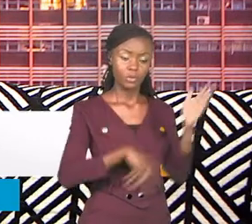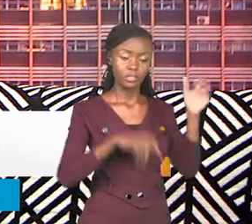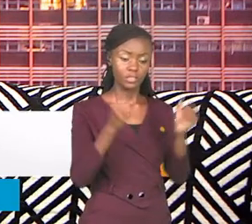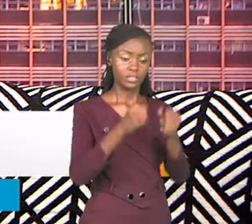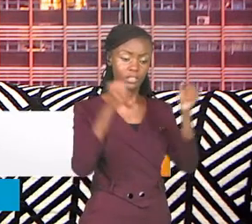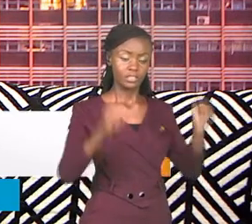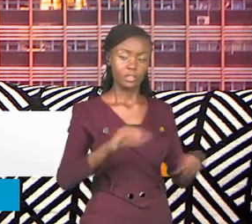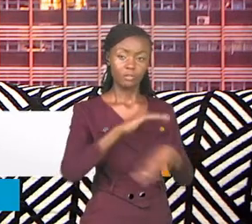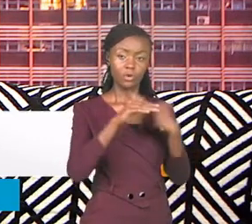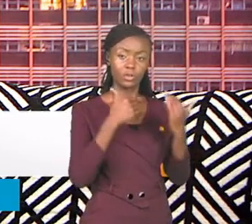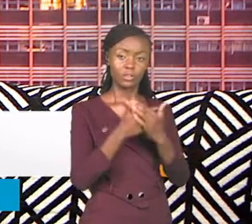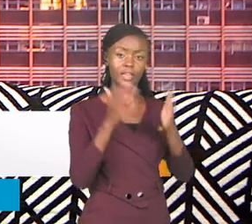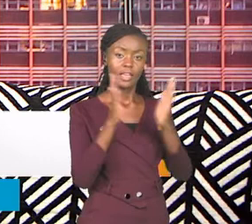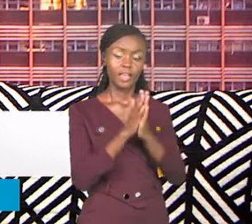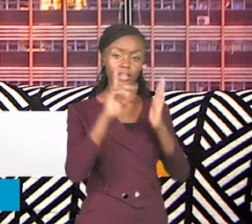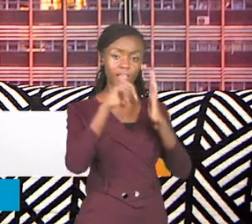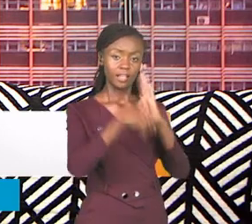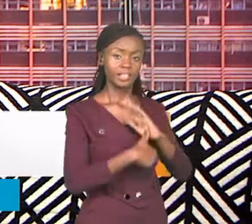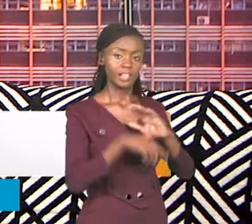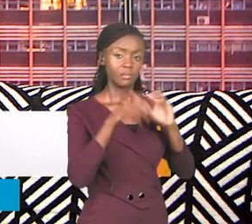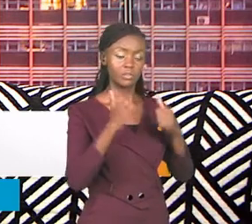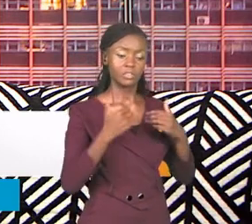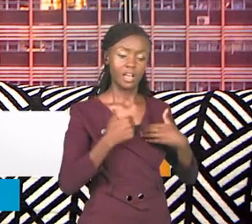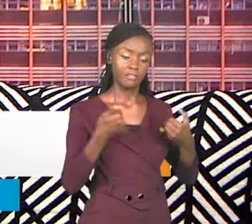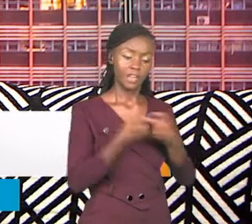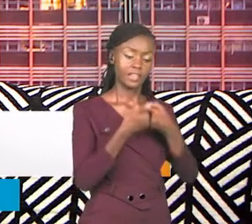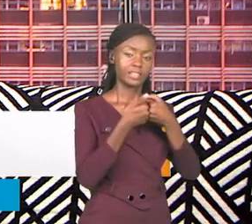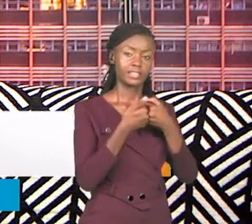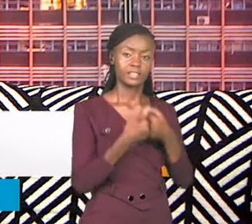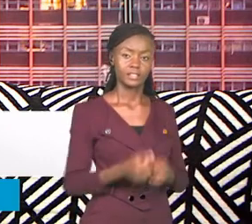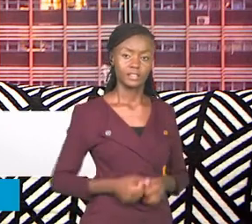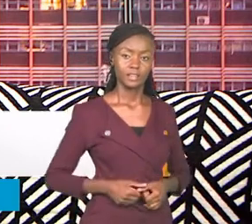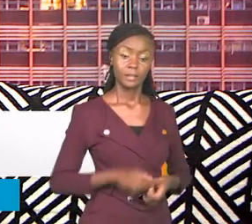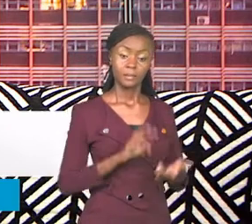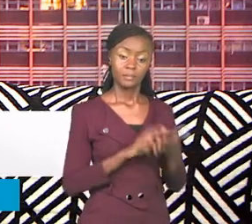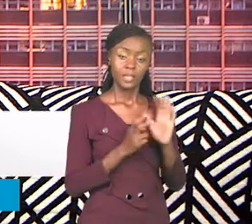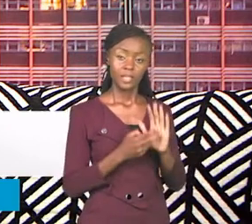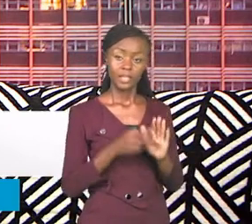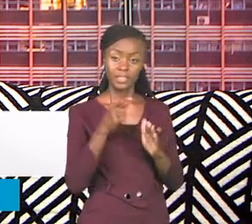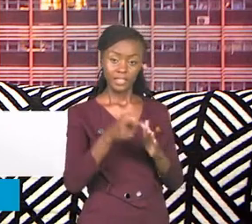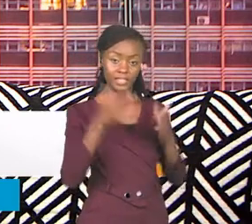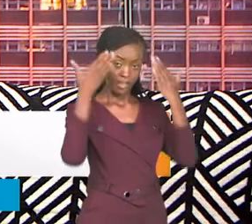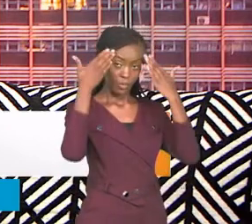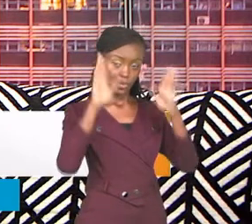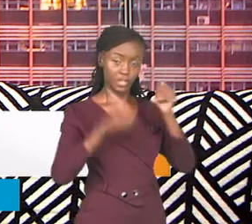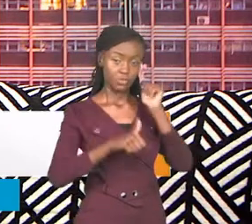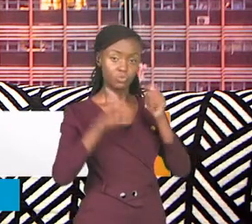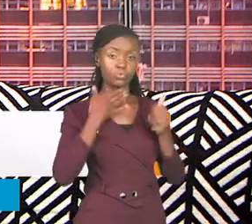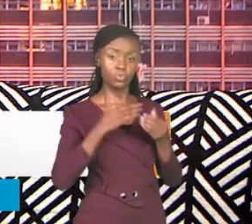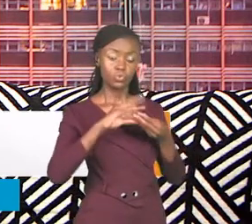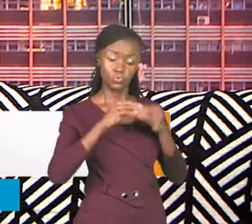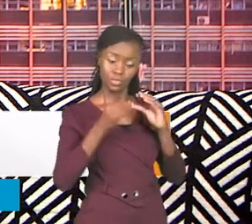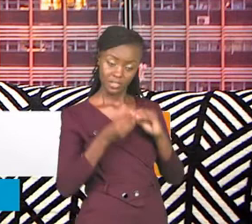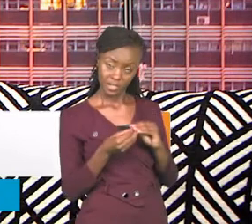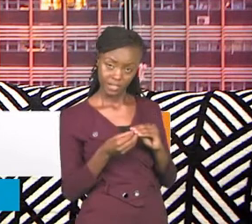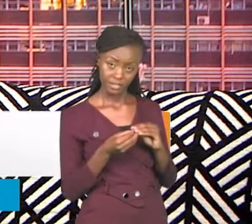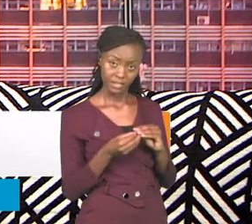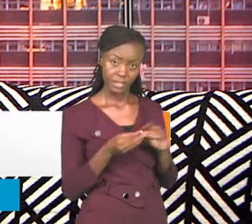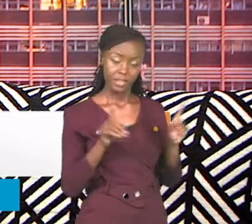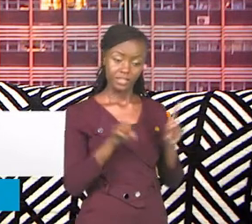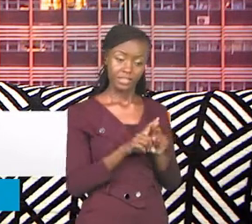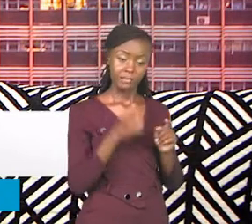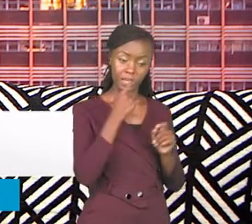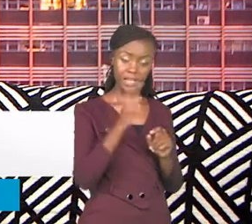Okay. And eventually you're going to cause an accident on this road. Okay. And so this is an awareness we are trying to also bring up to